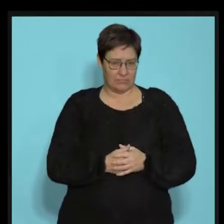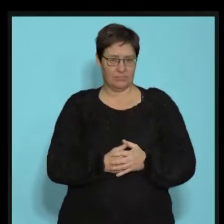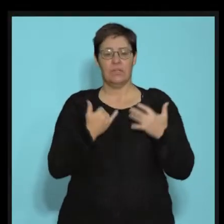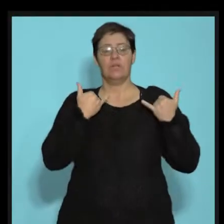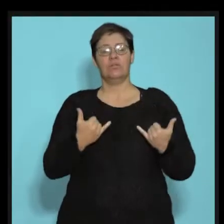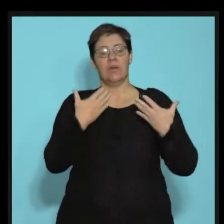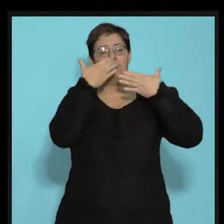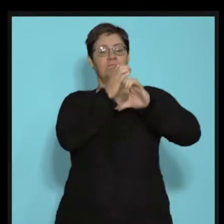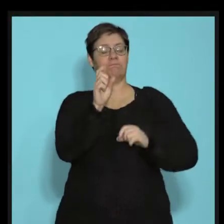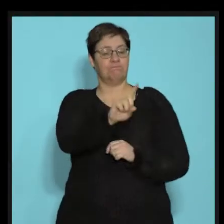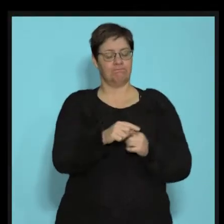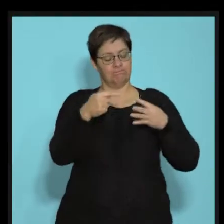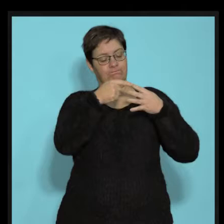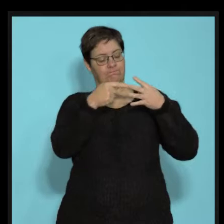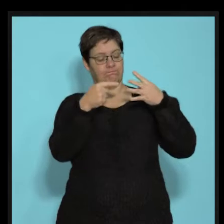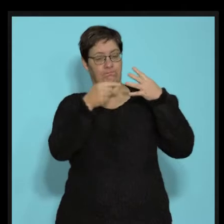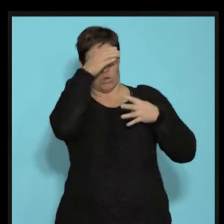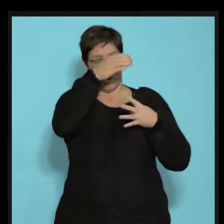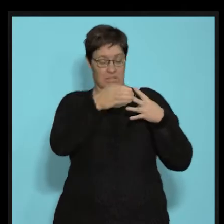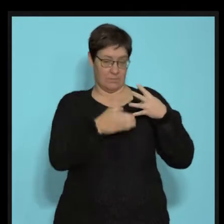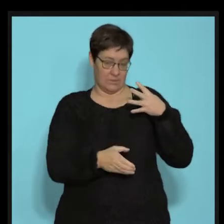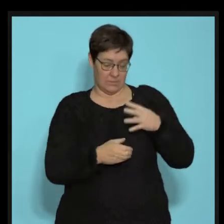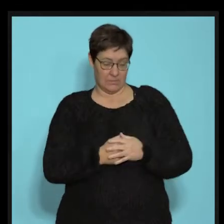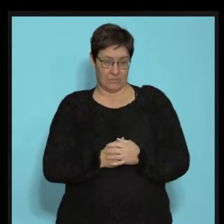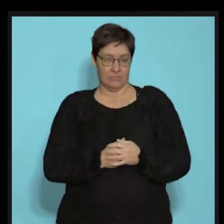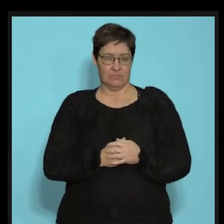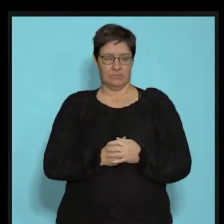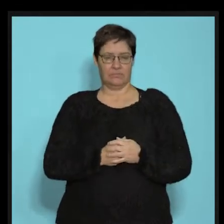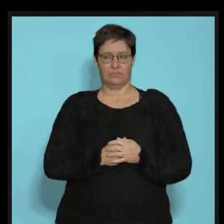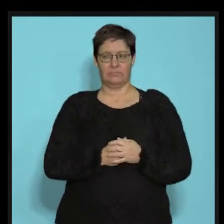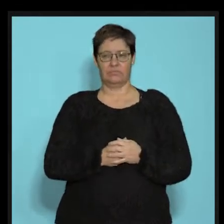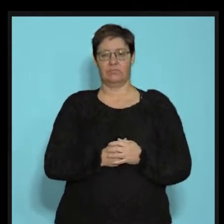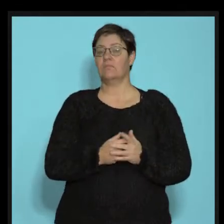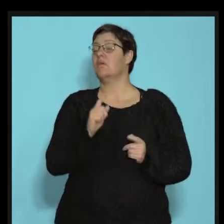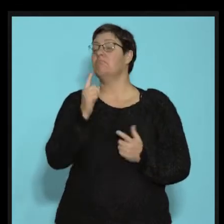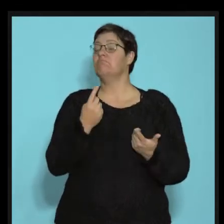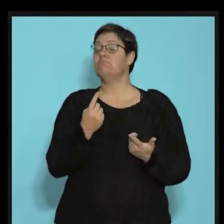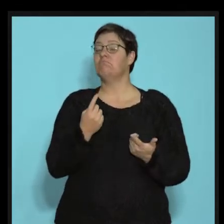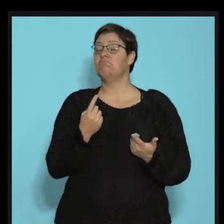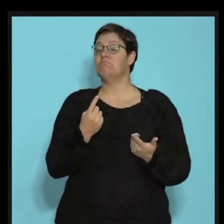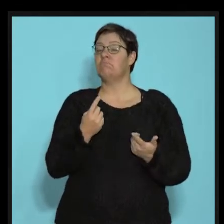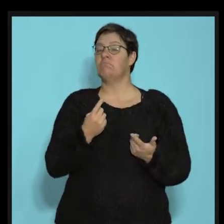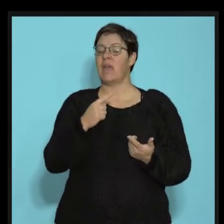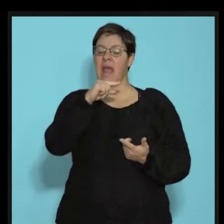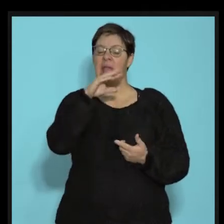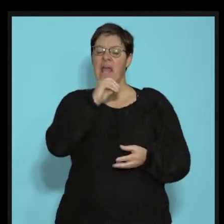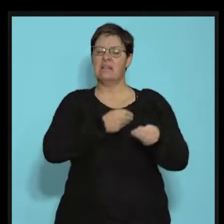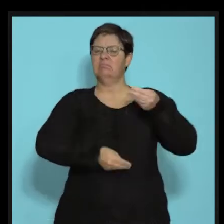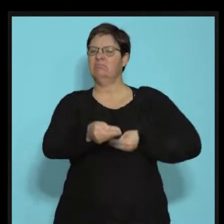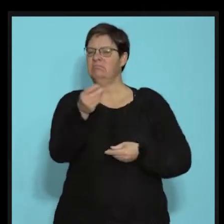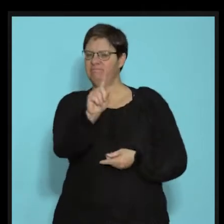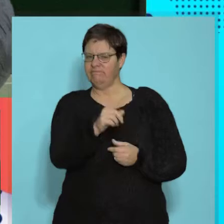In this lesson today, we're going to look at a few concepts. We're going to start off with, this whole concept of what is